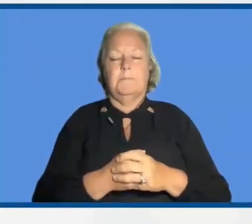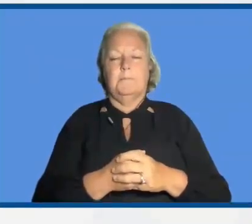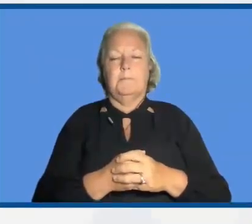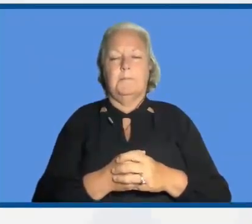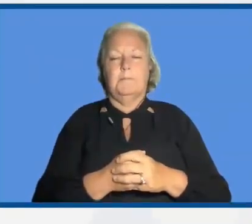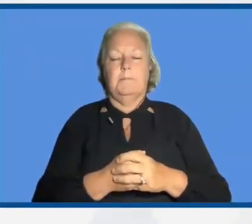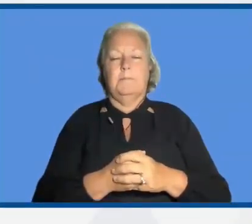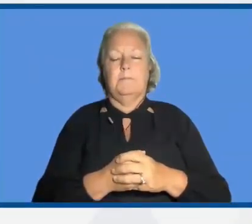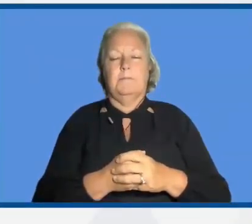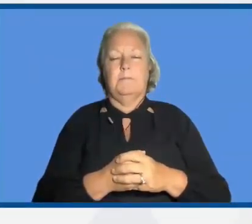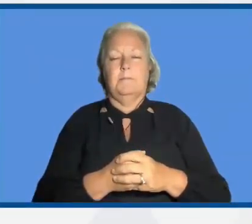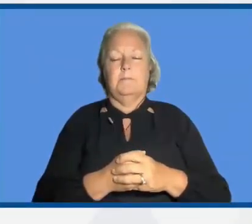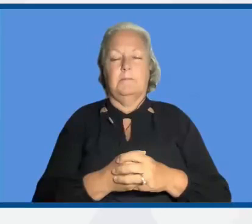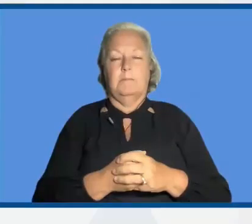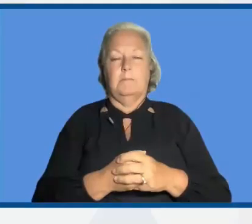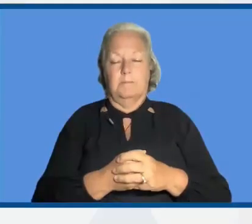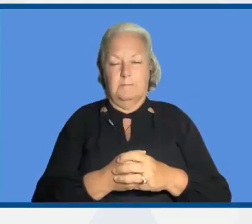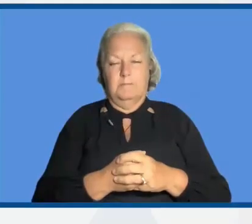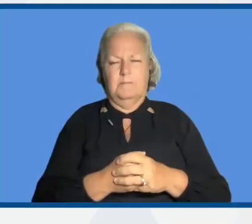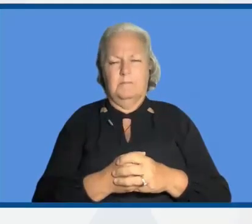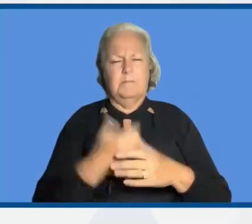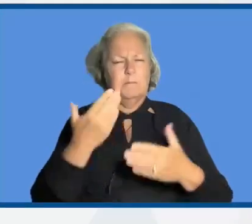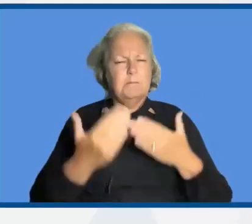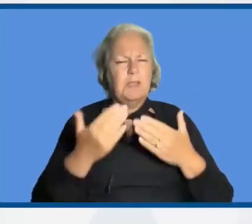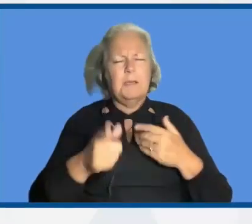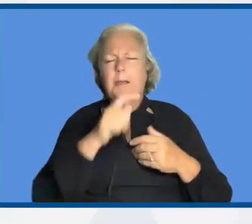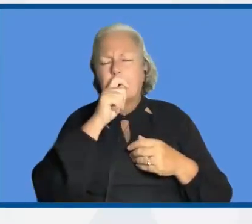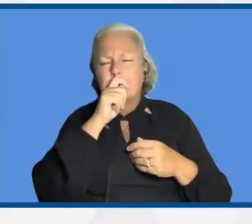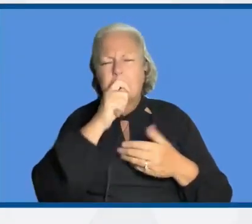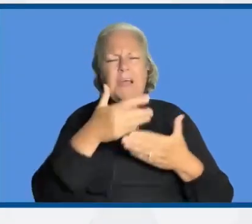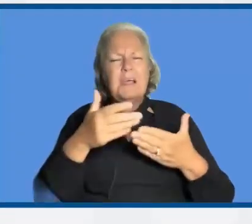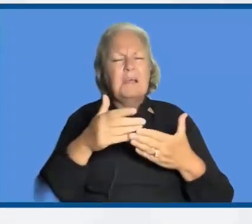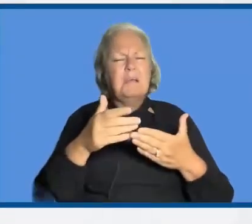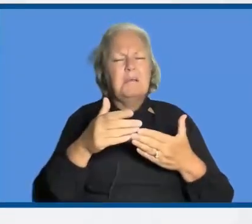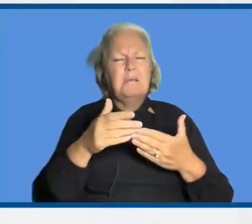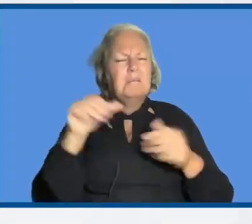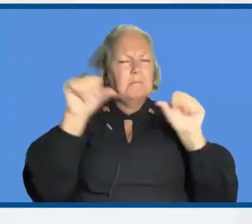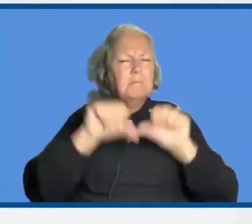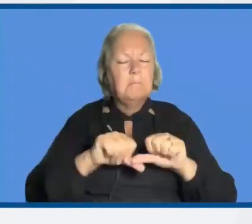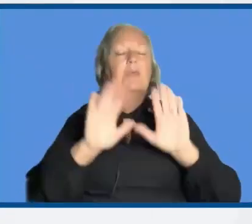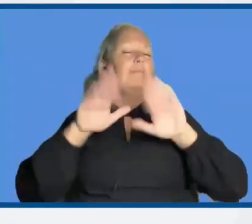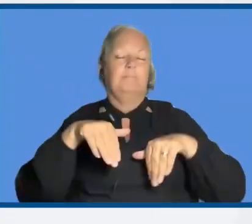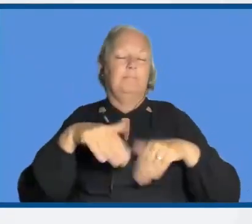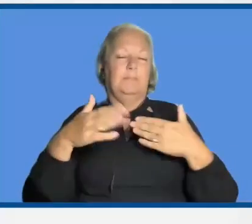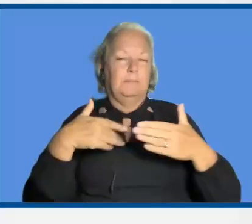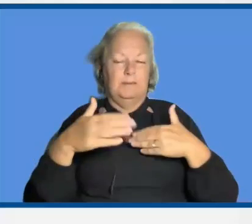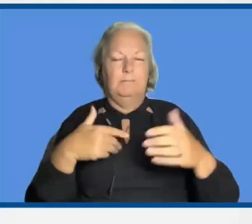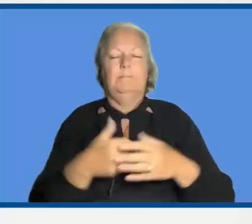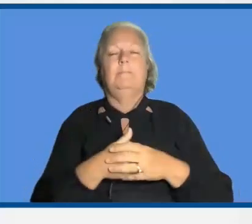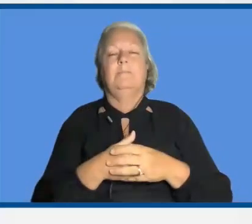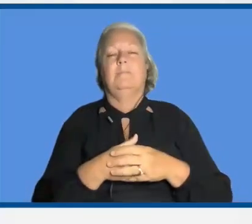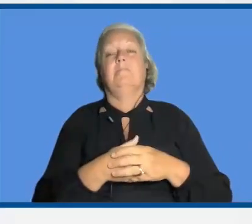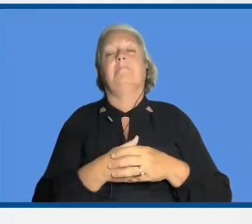was the language selection that made the microphone not to work, but First is just to have this